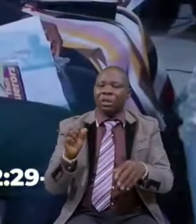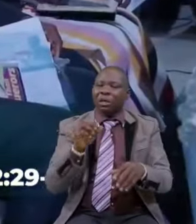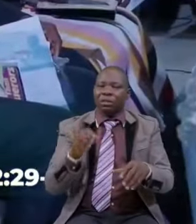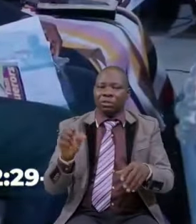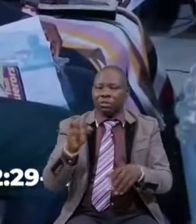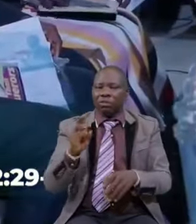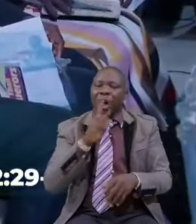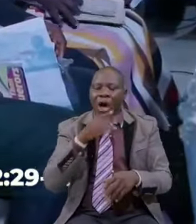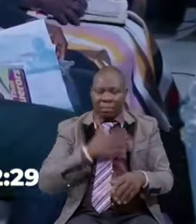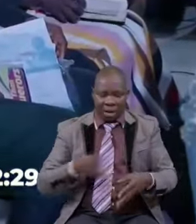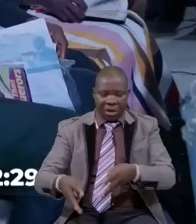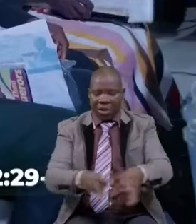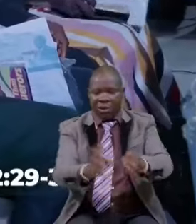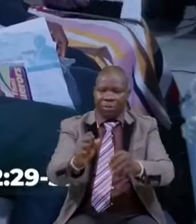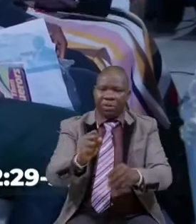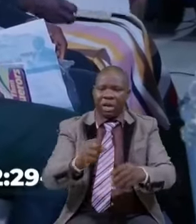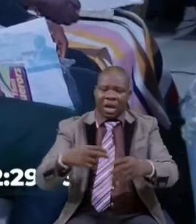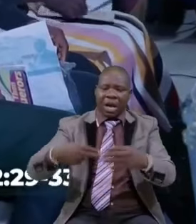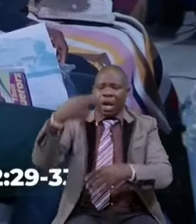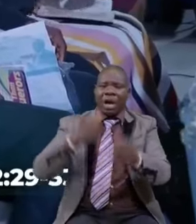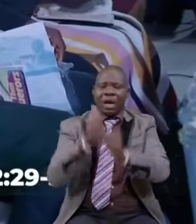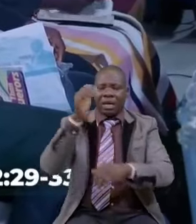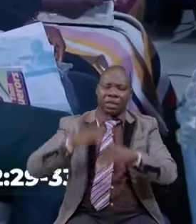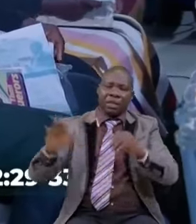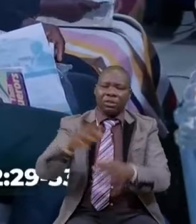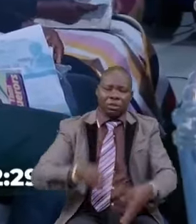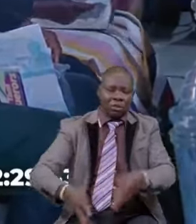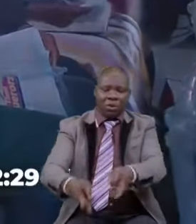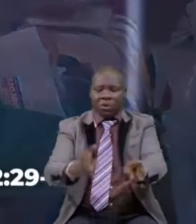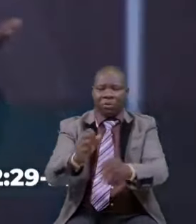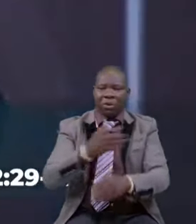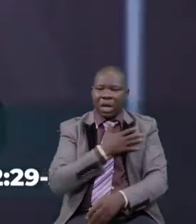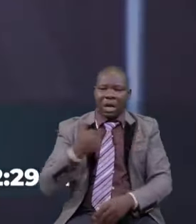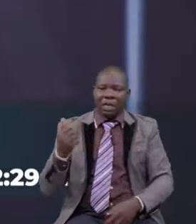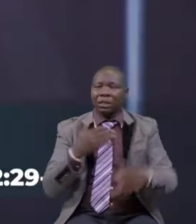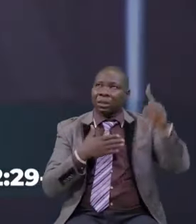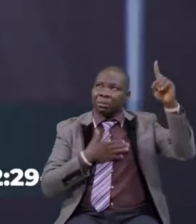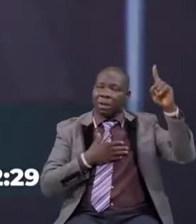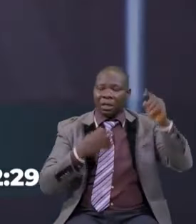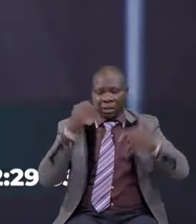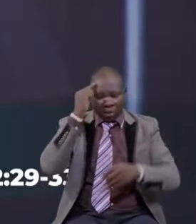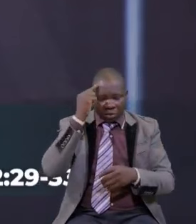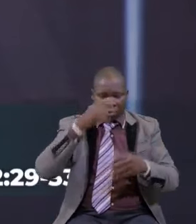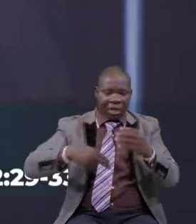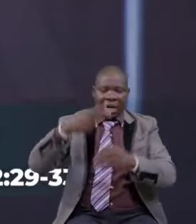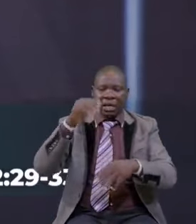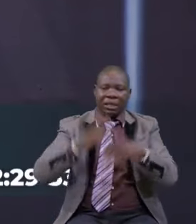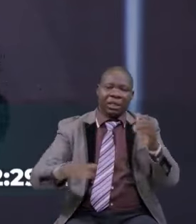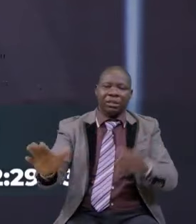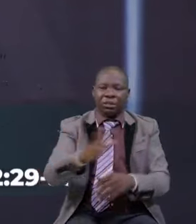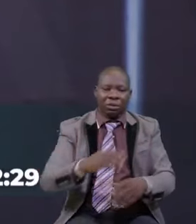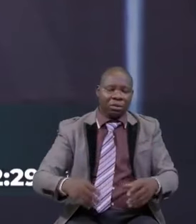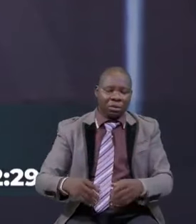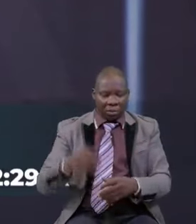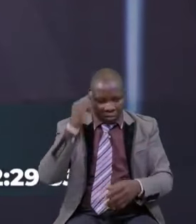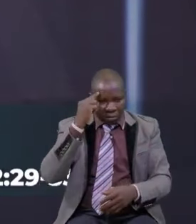ways higher than your ways, and my thoughts higher than your